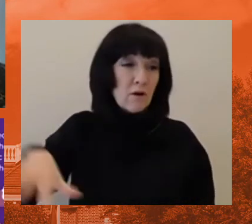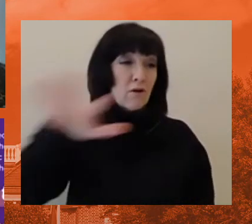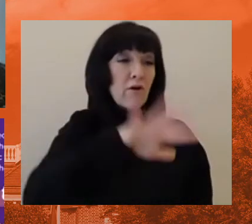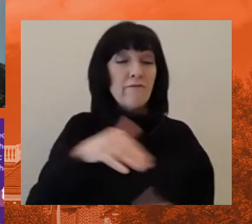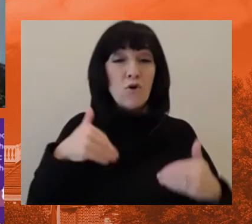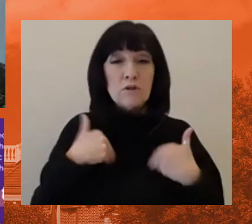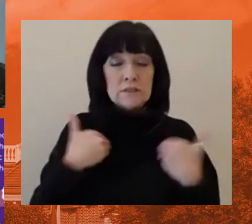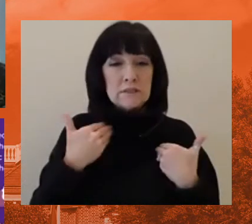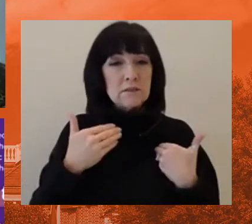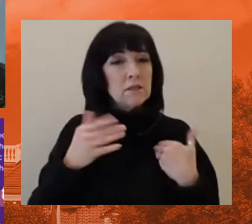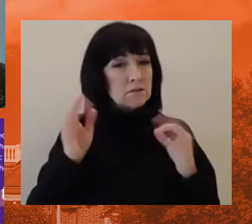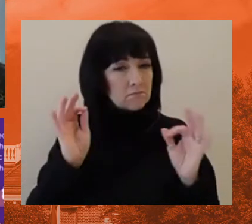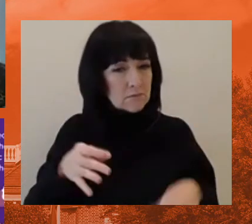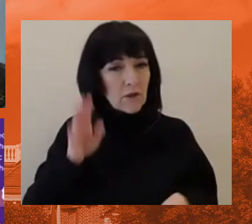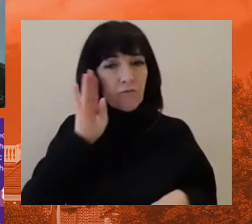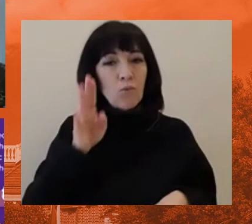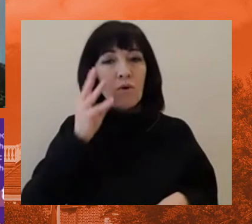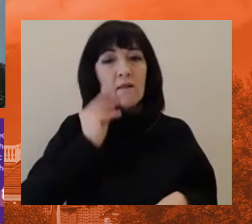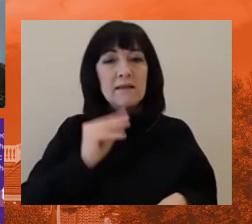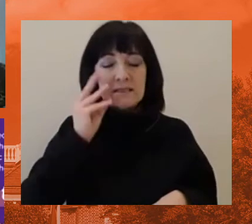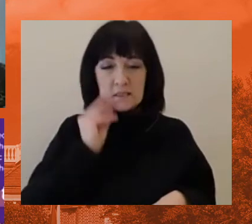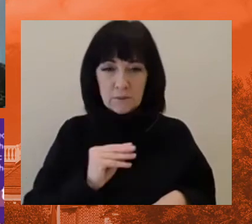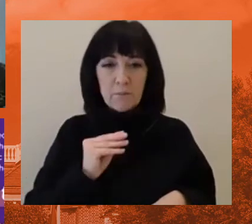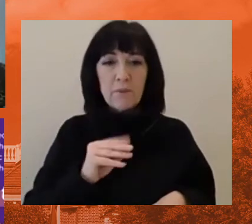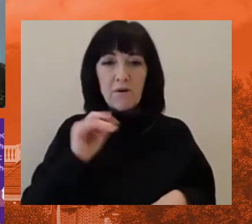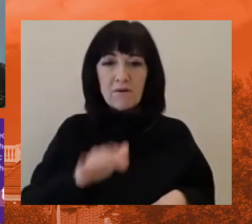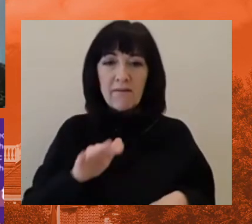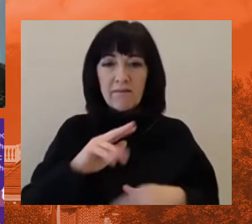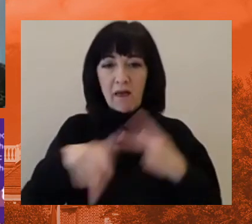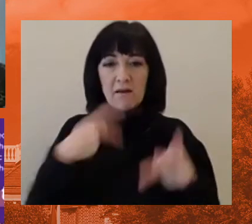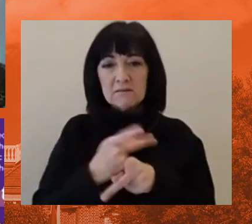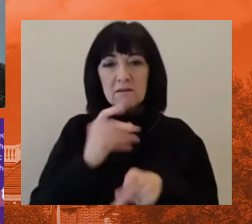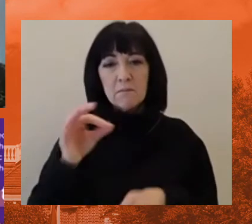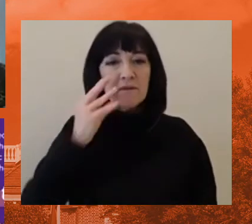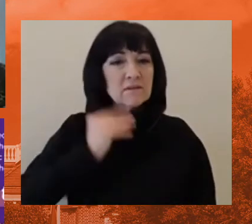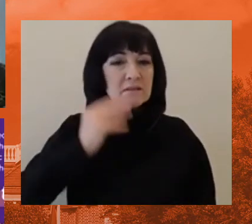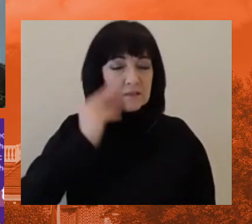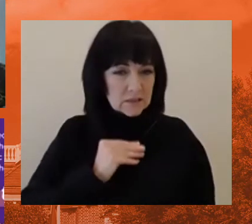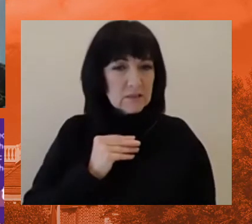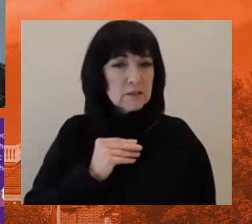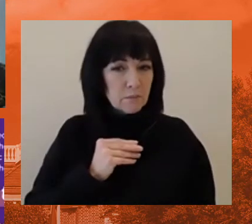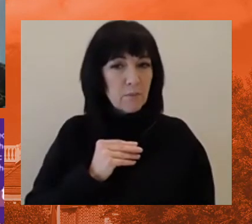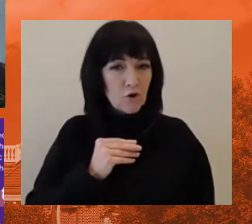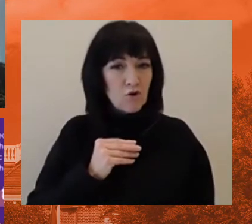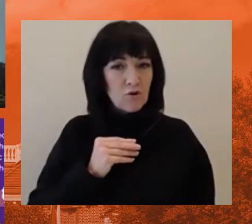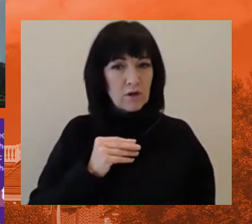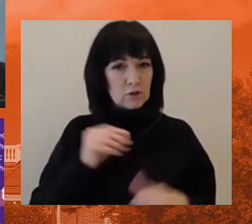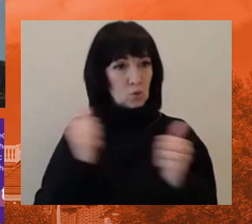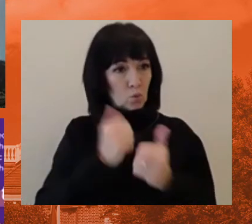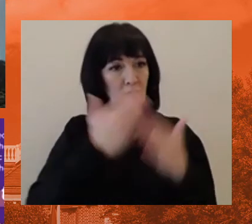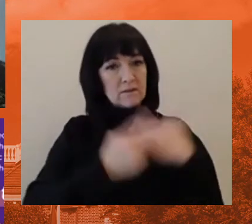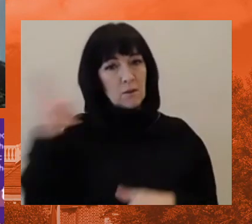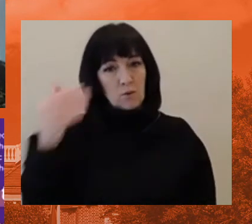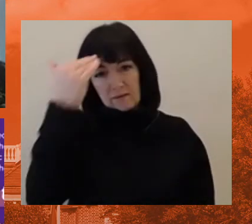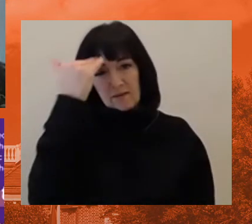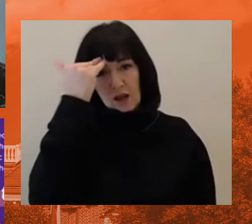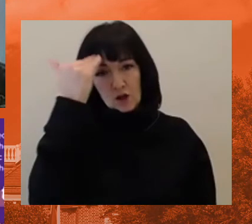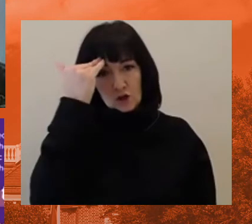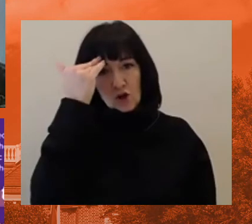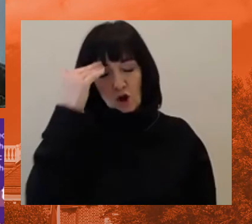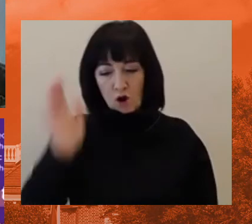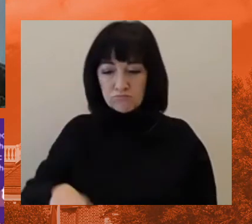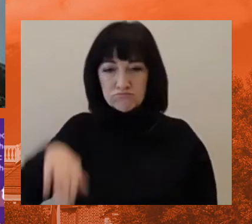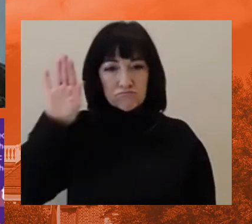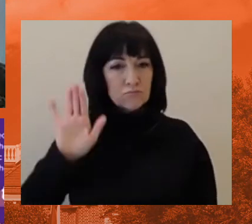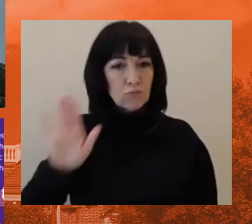by someone they are in a relationship with before they become adults. And whereas according to the Centers for Disease Control and Prevention,